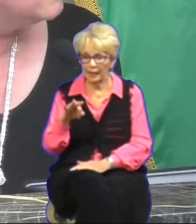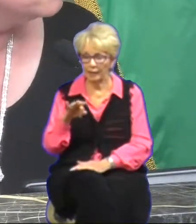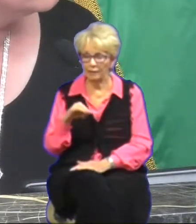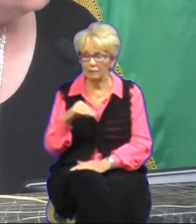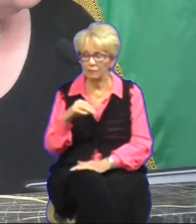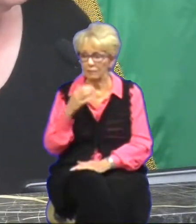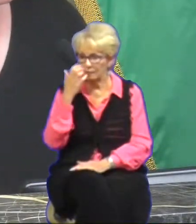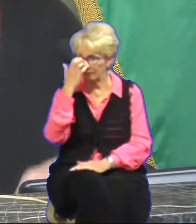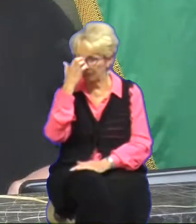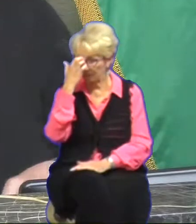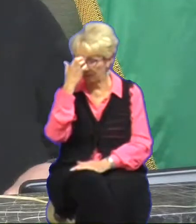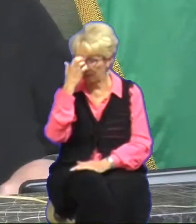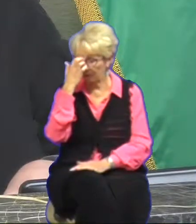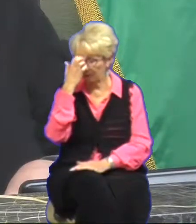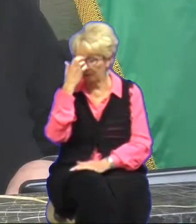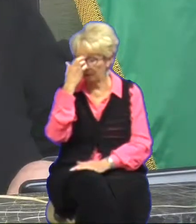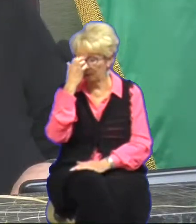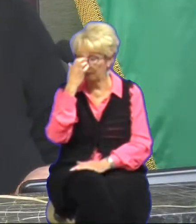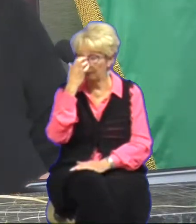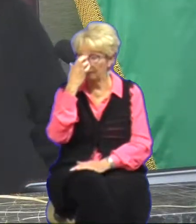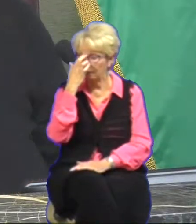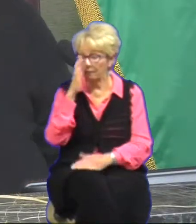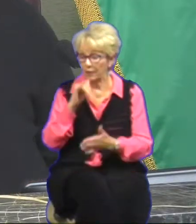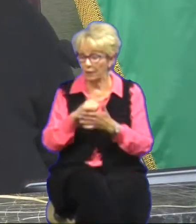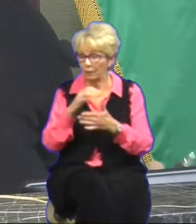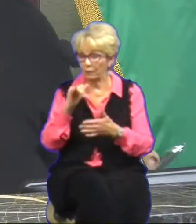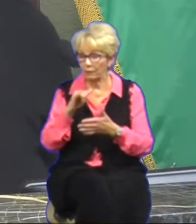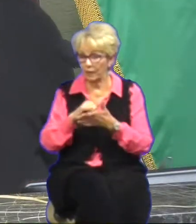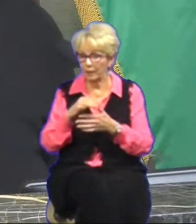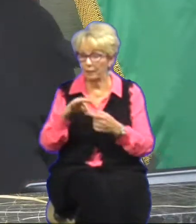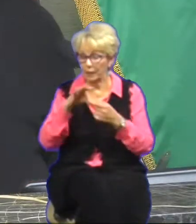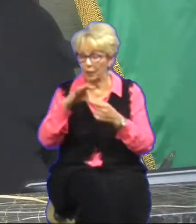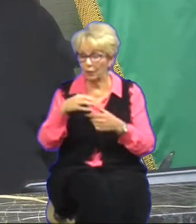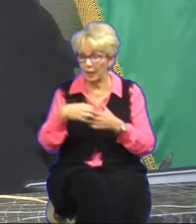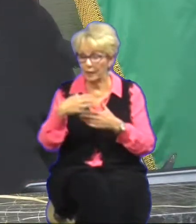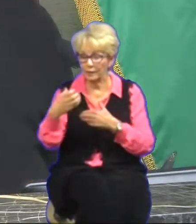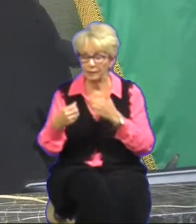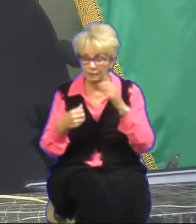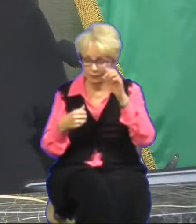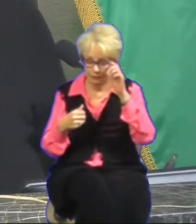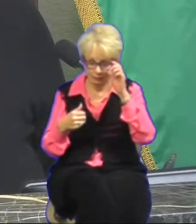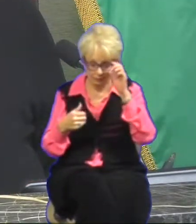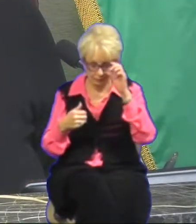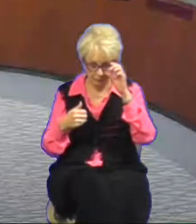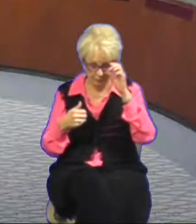city council meeting on this particular annexation. What's the wish of council?